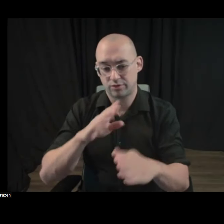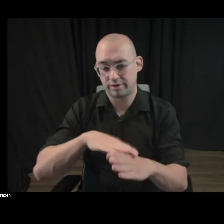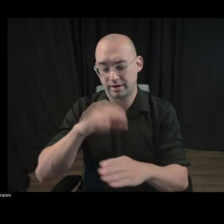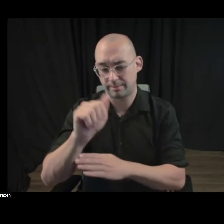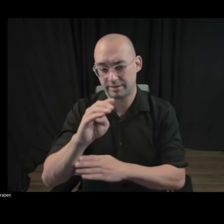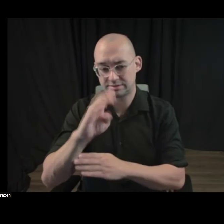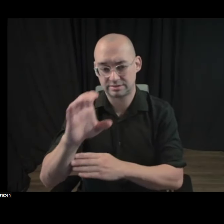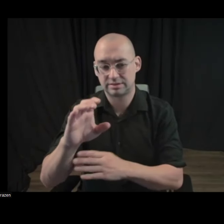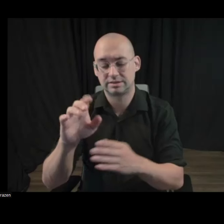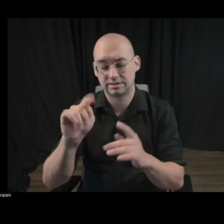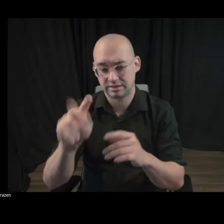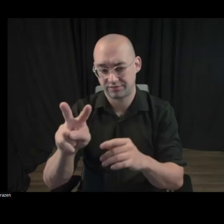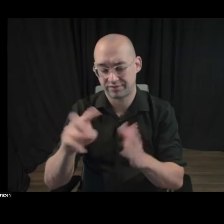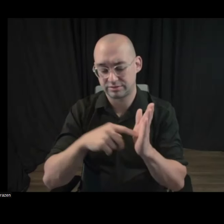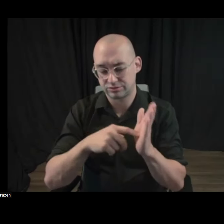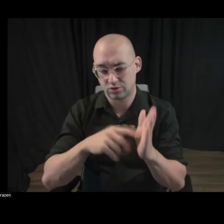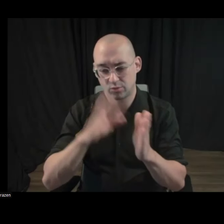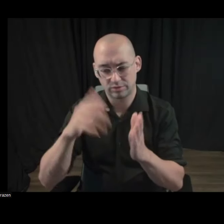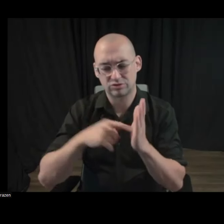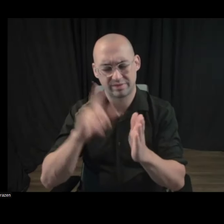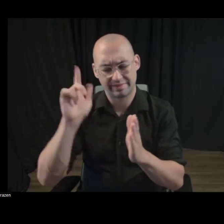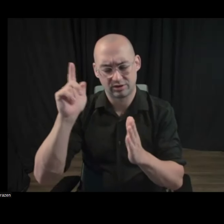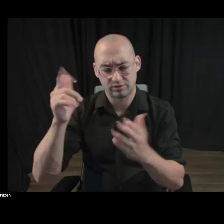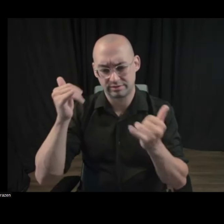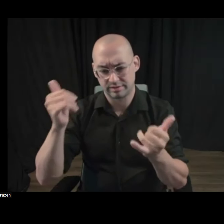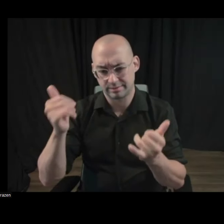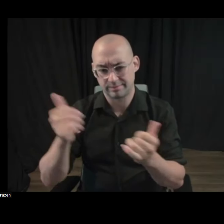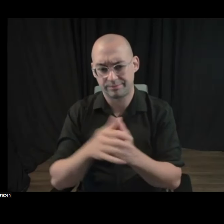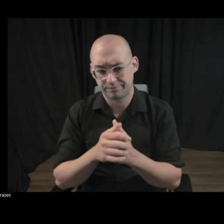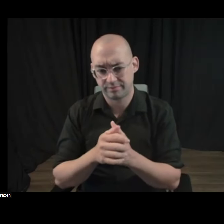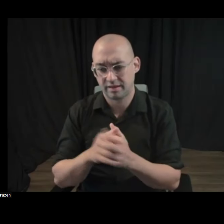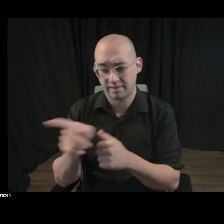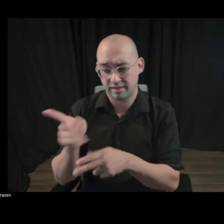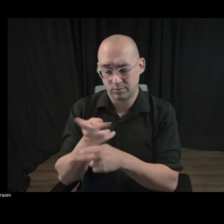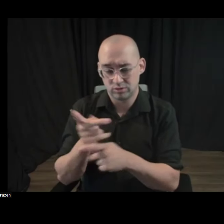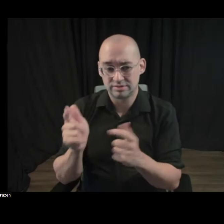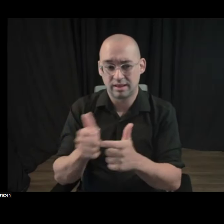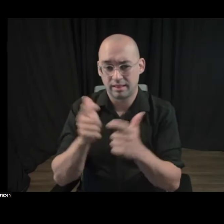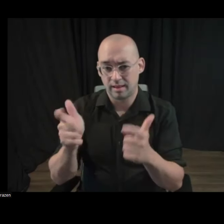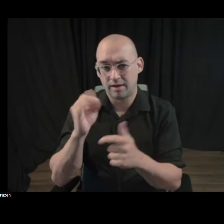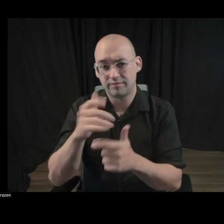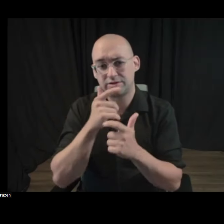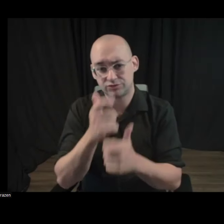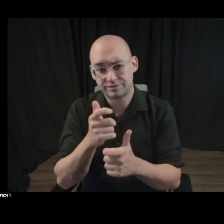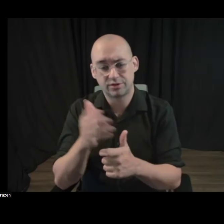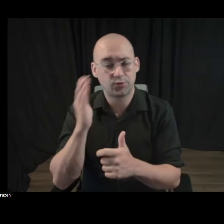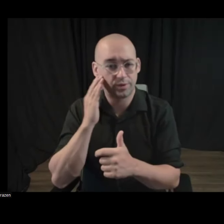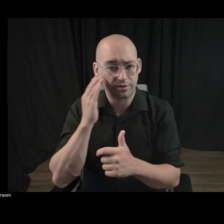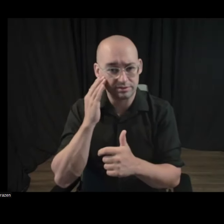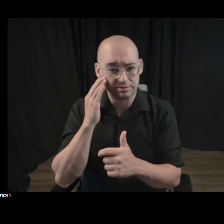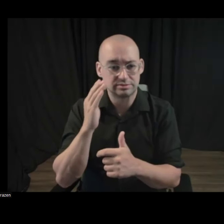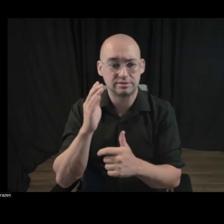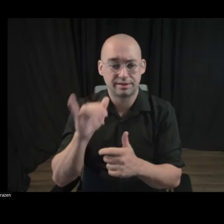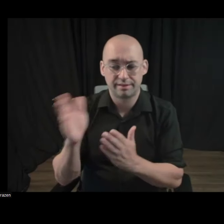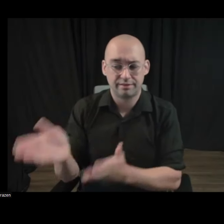television segment that we'll be showing you later in the agenda today. It has generated lots of interest and awareness, and it lifted up